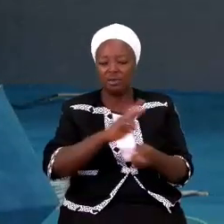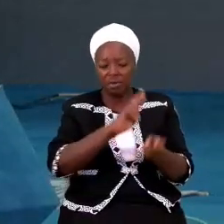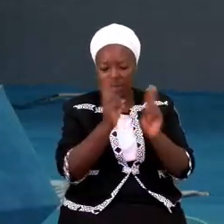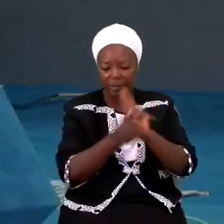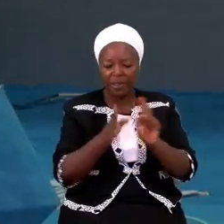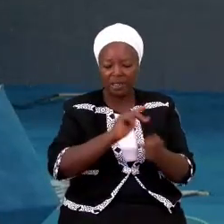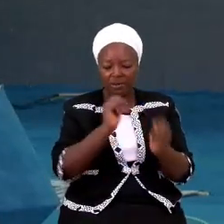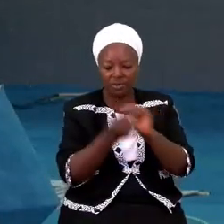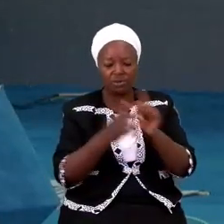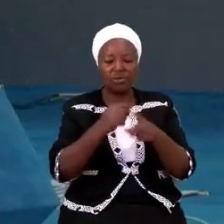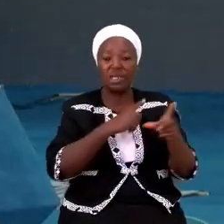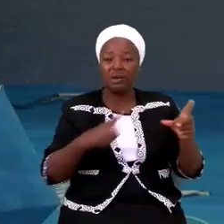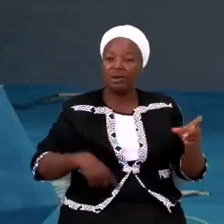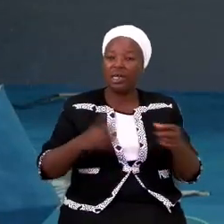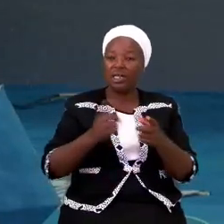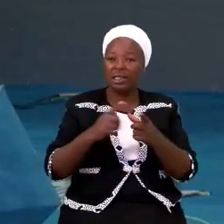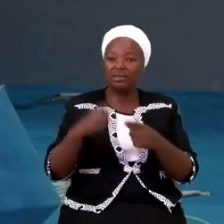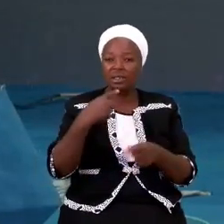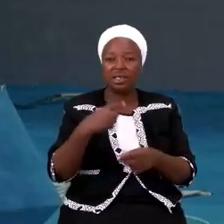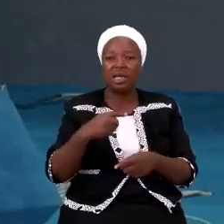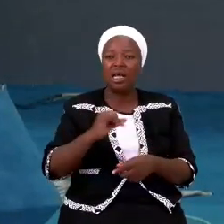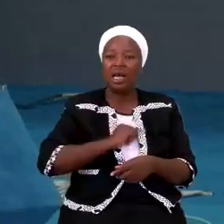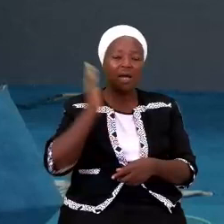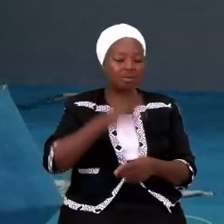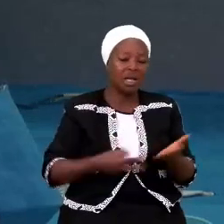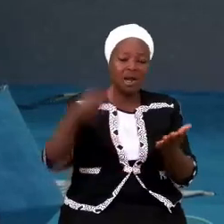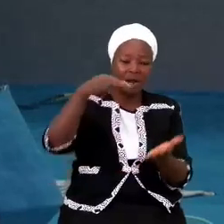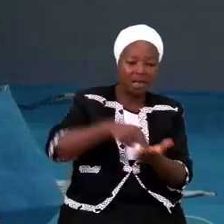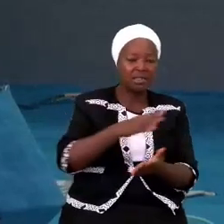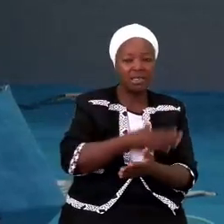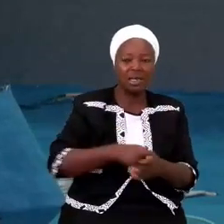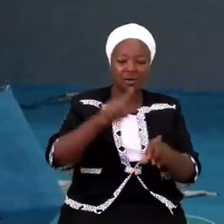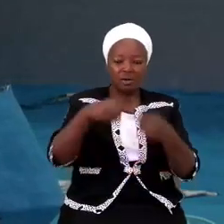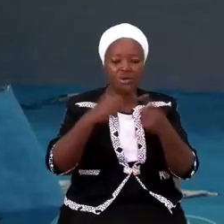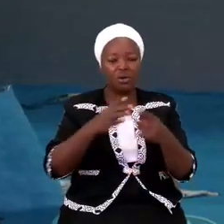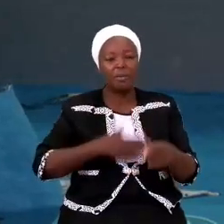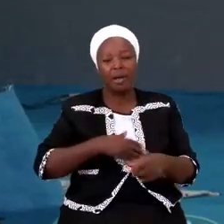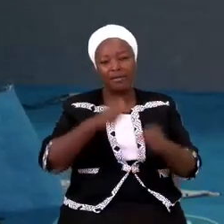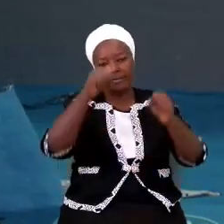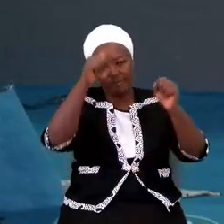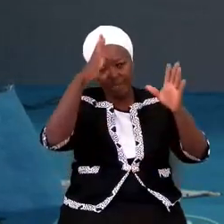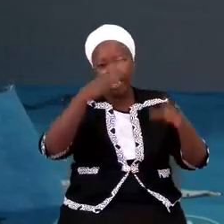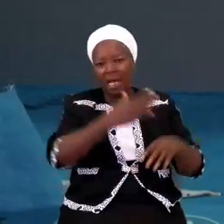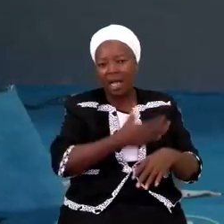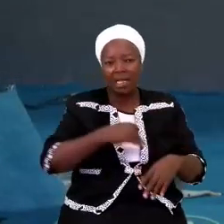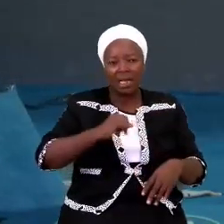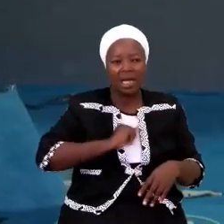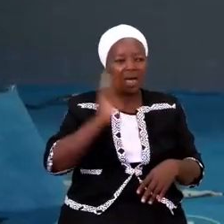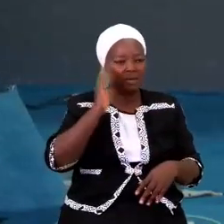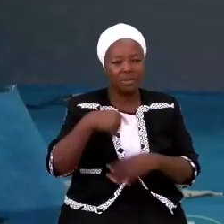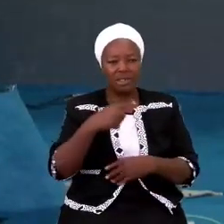father, and will say unto him, Father, I have sinned. I have